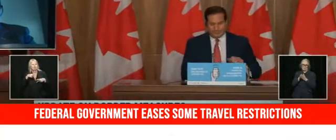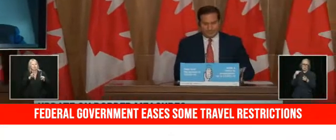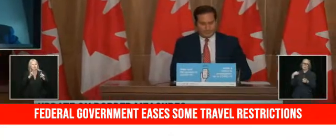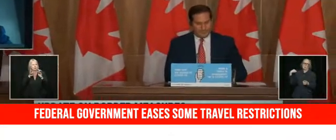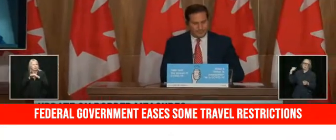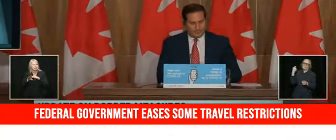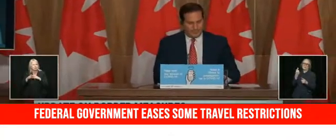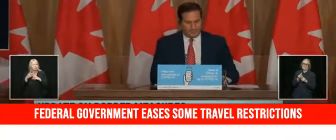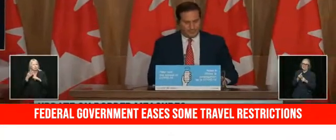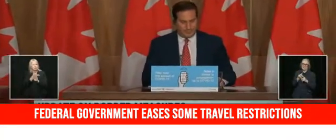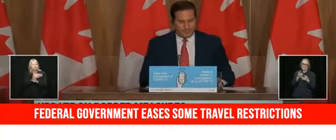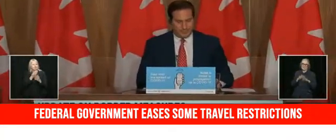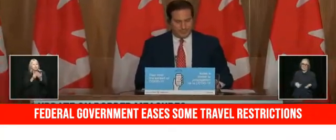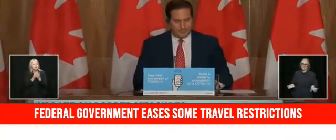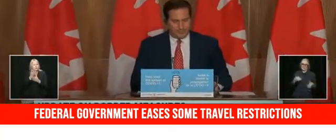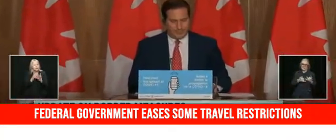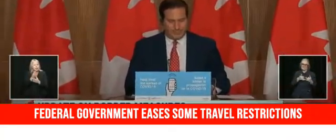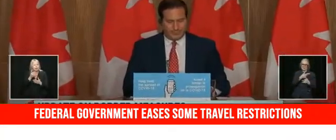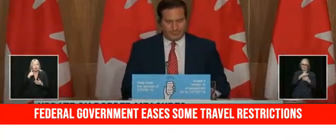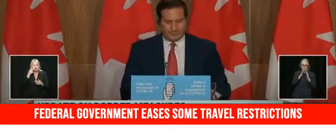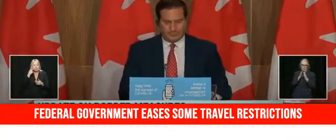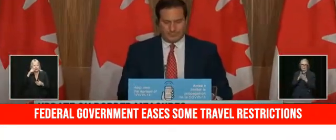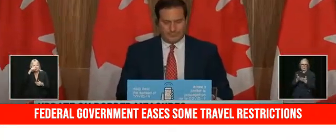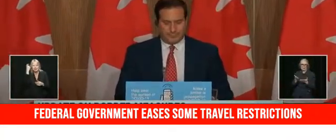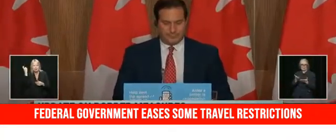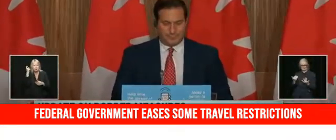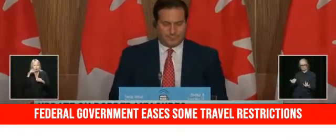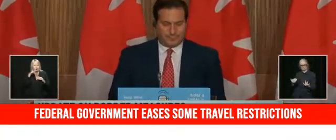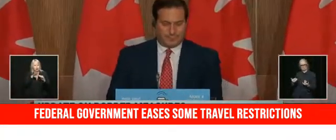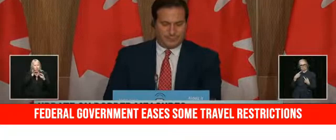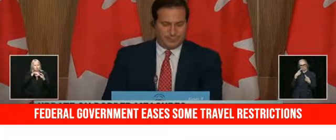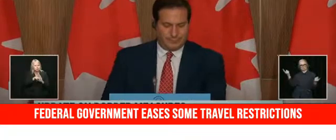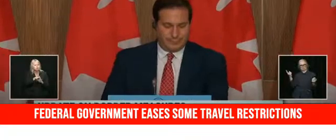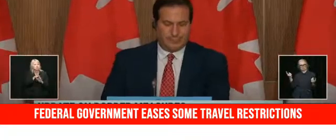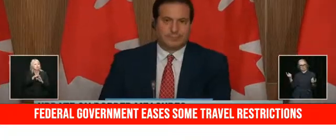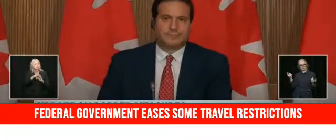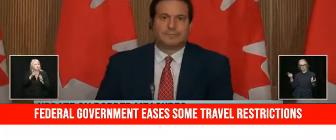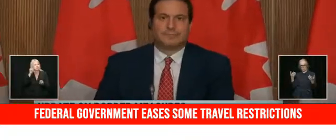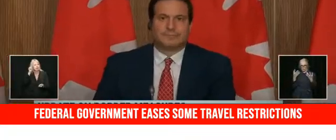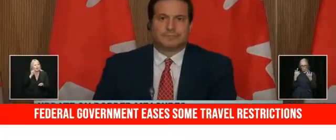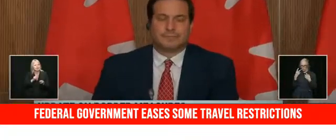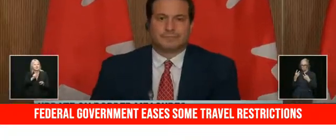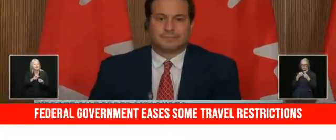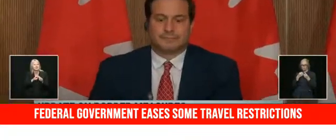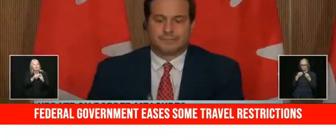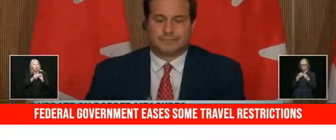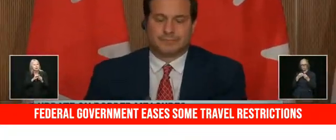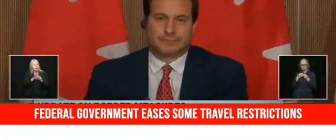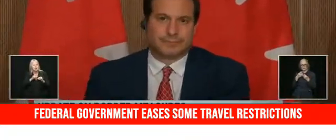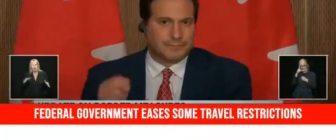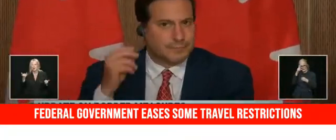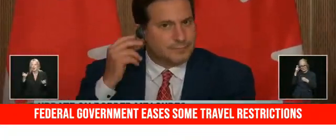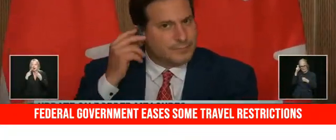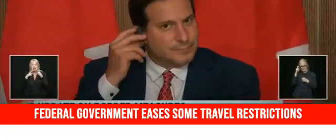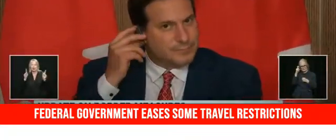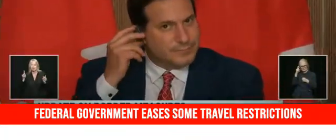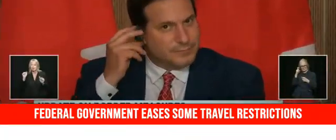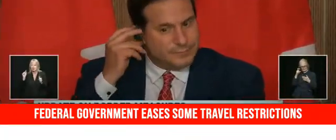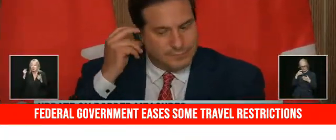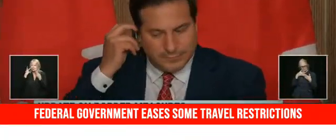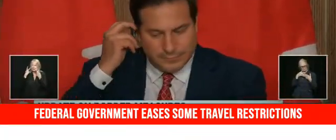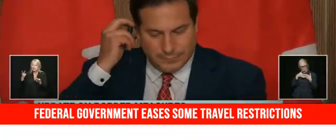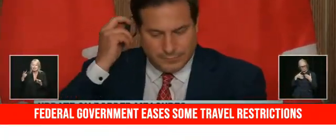spring, and we saw a lull in cases over the summer, or at least a dip in cases, and we're getting this announcement now when we're